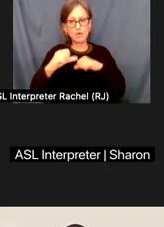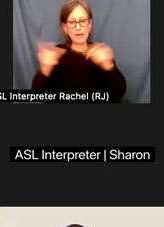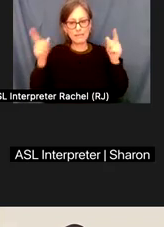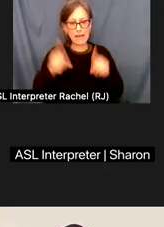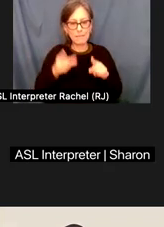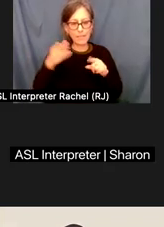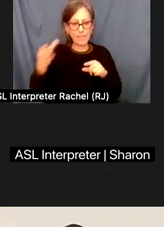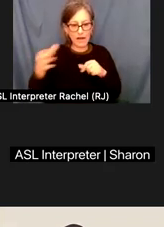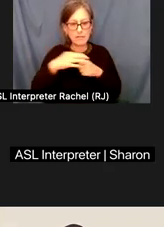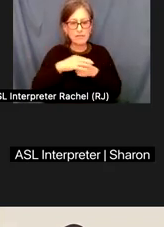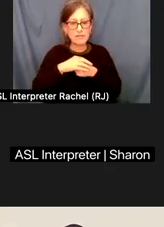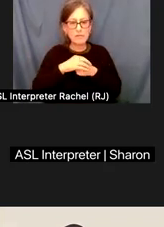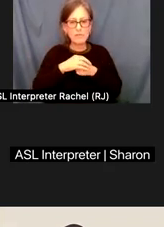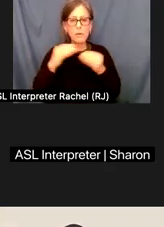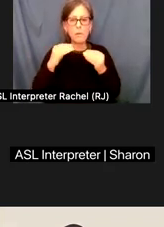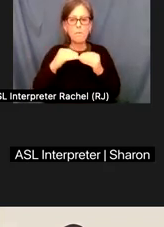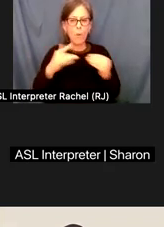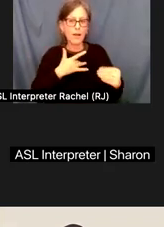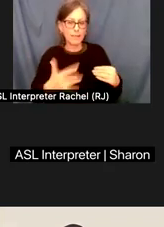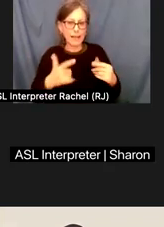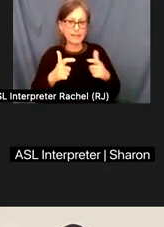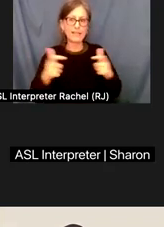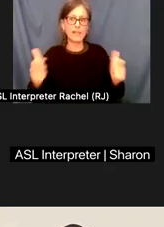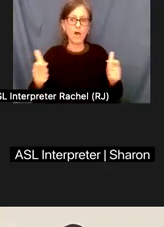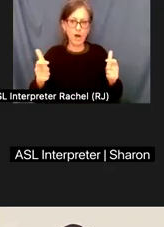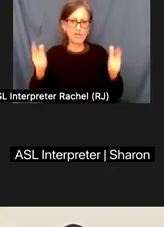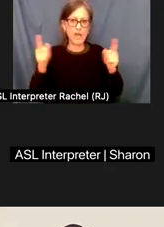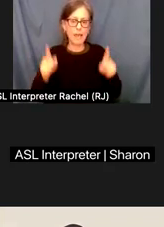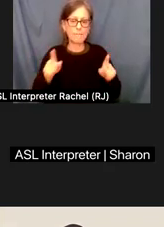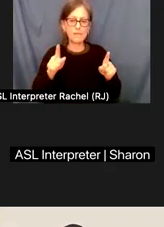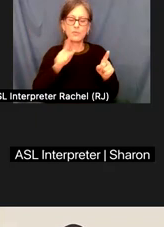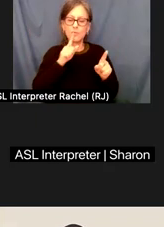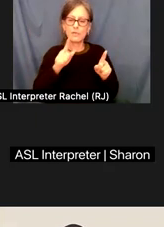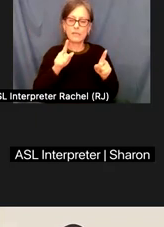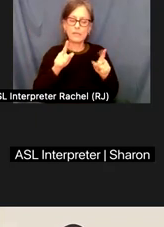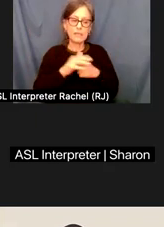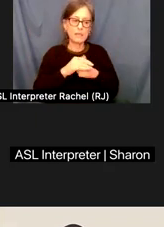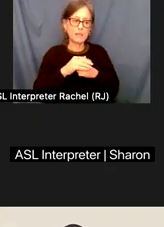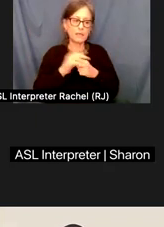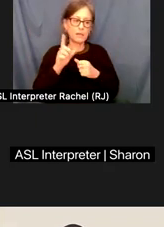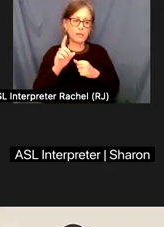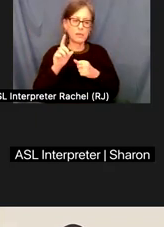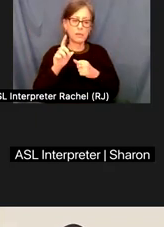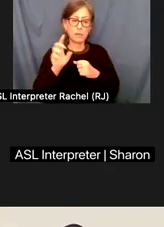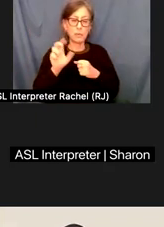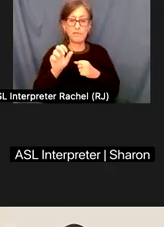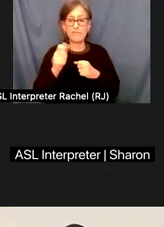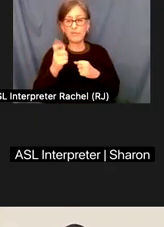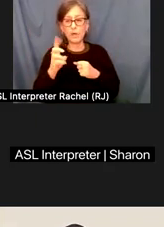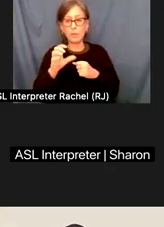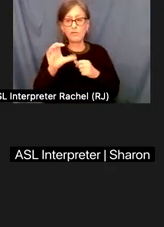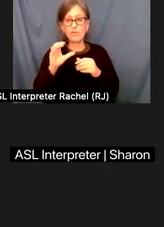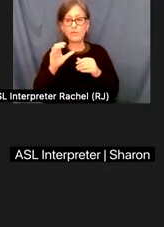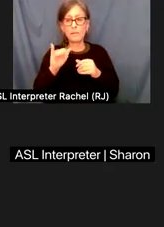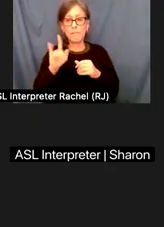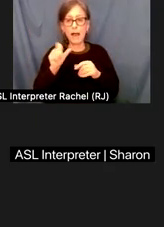the more likely large earthquakes that actually happen hundreds of miles away along the coast. But